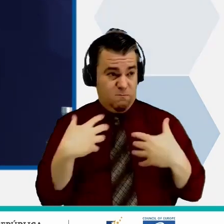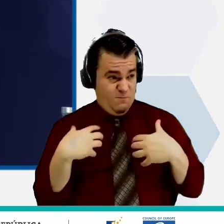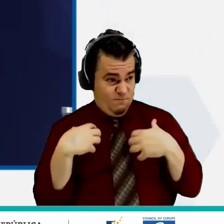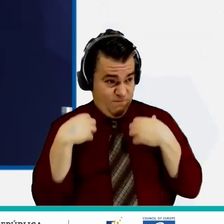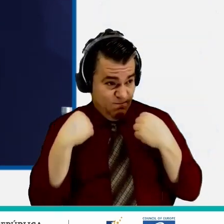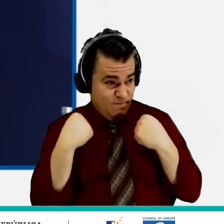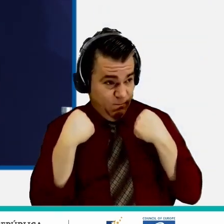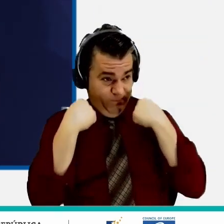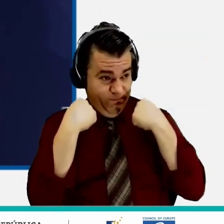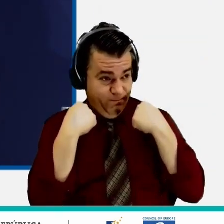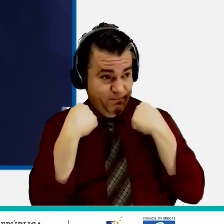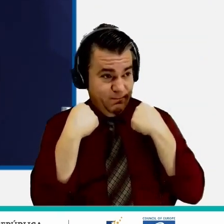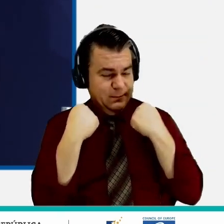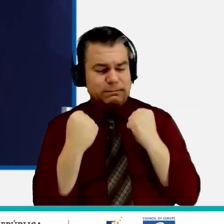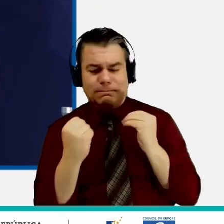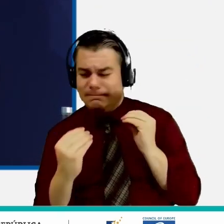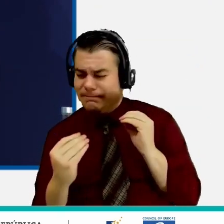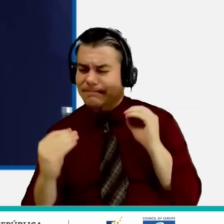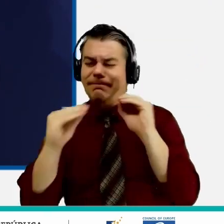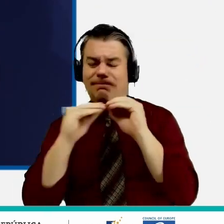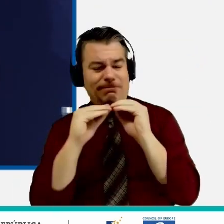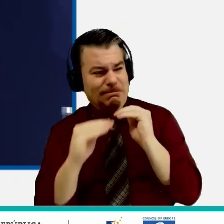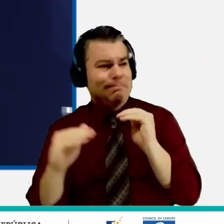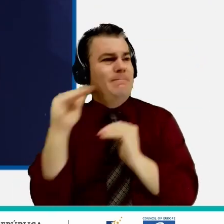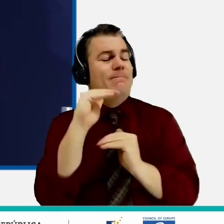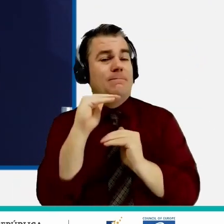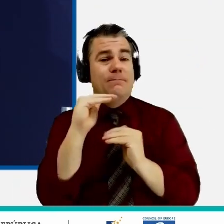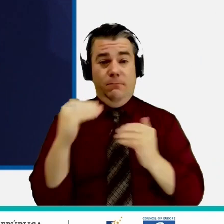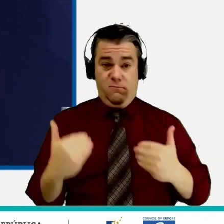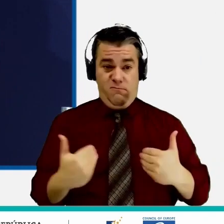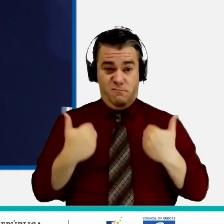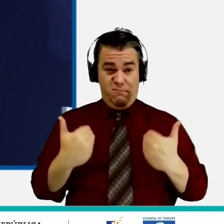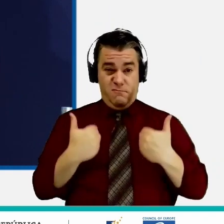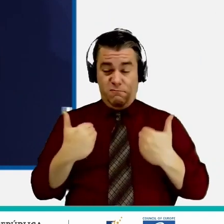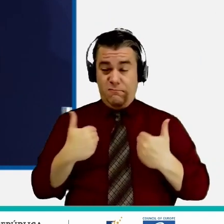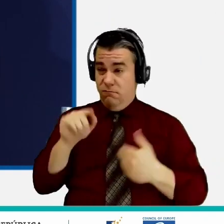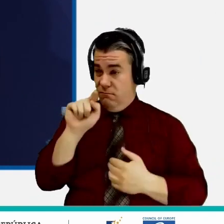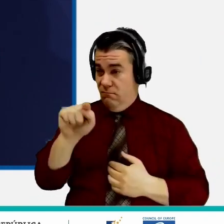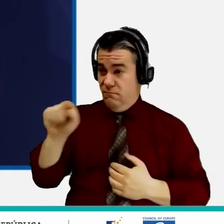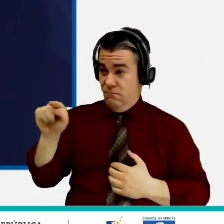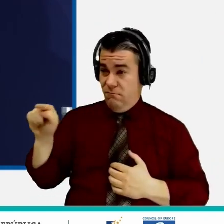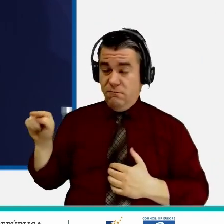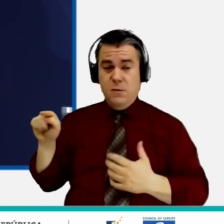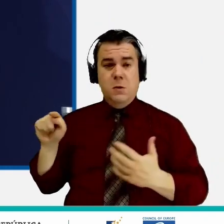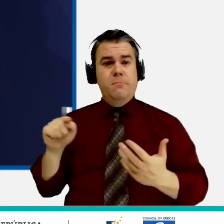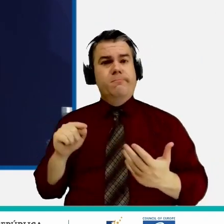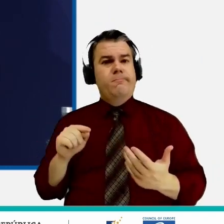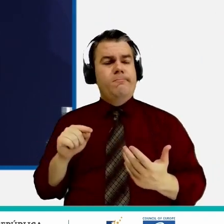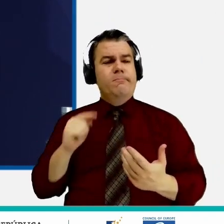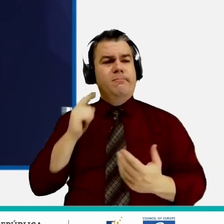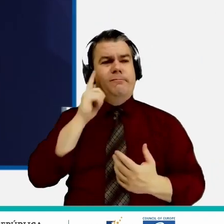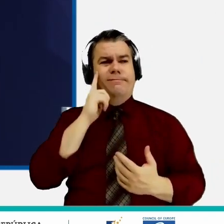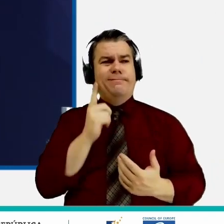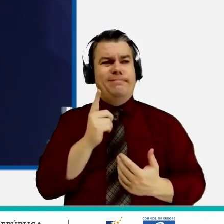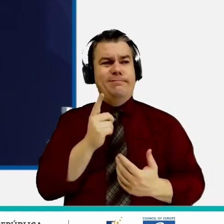beyond that, to go further, because we young people do not believe that more or mere economic